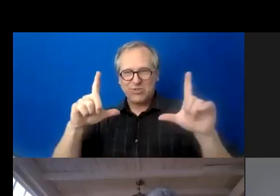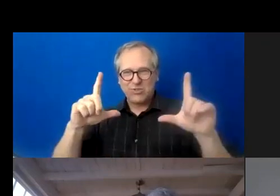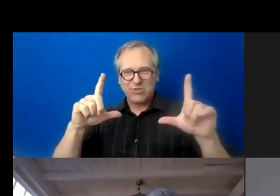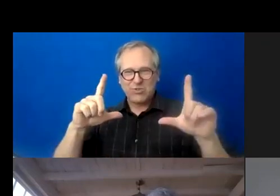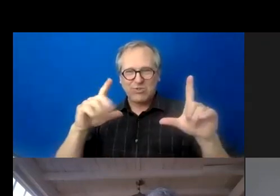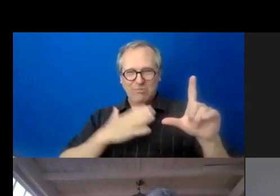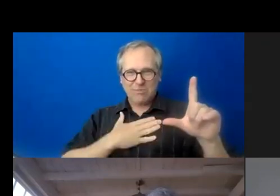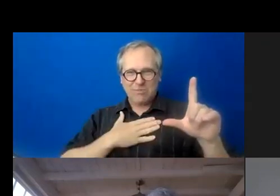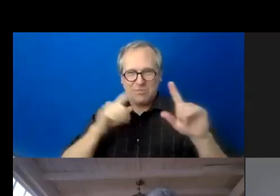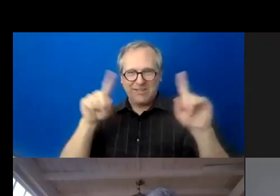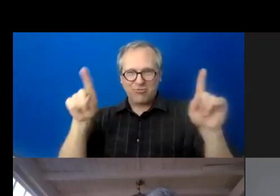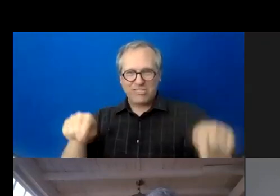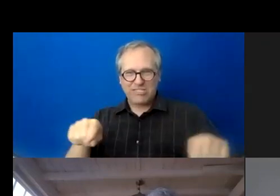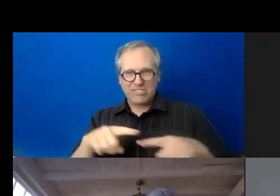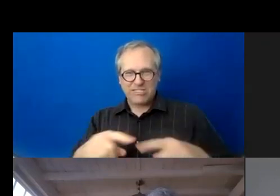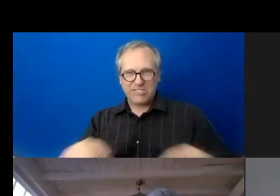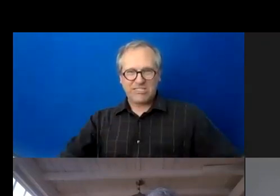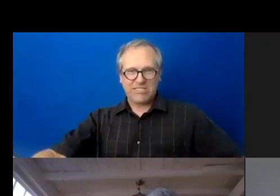Okay.